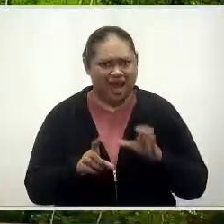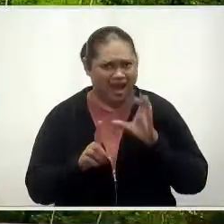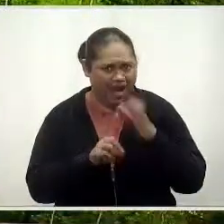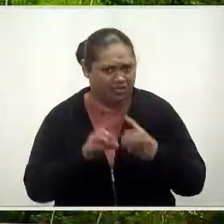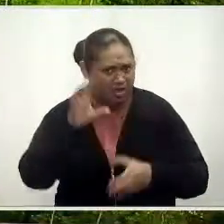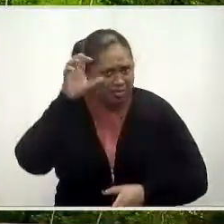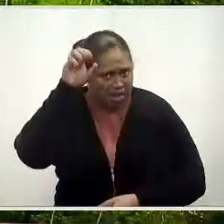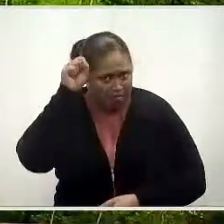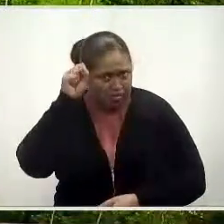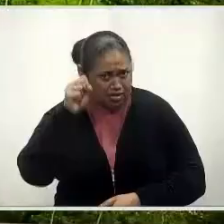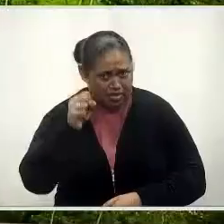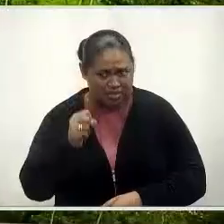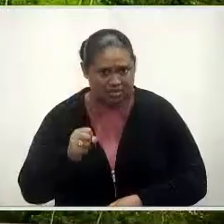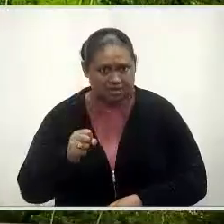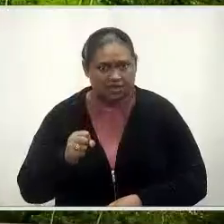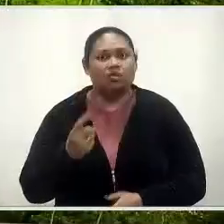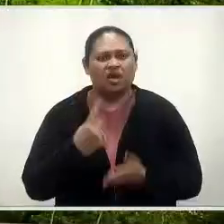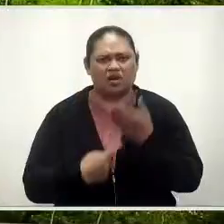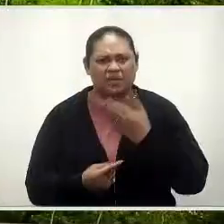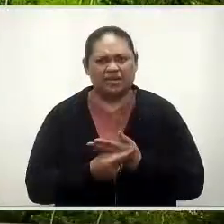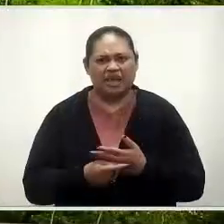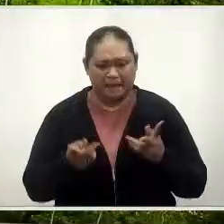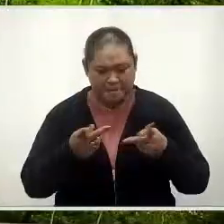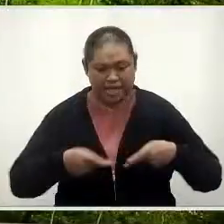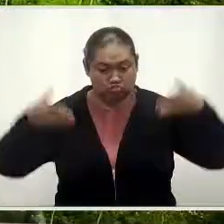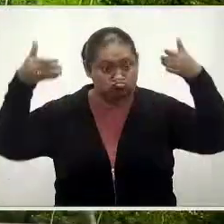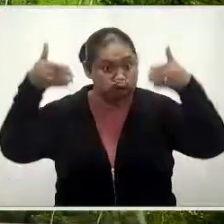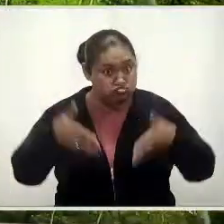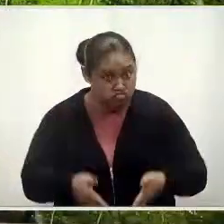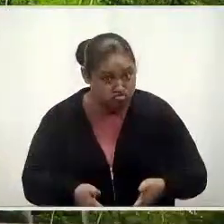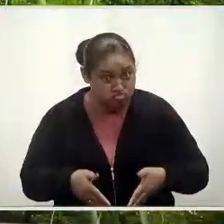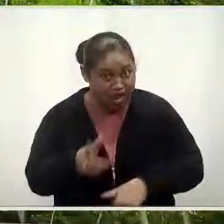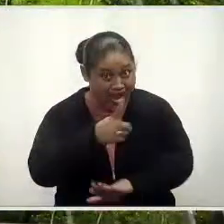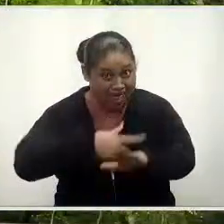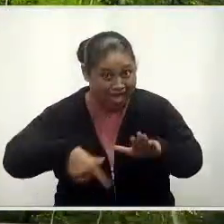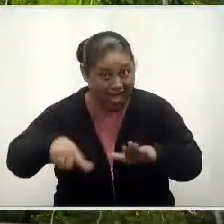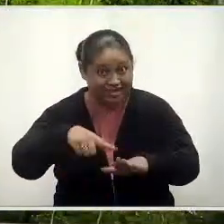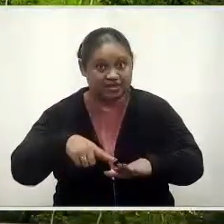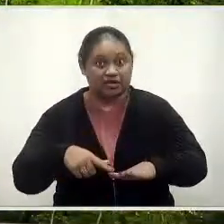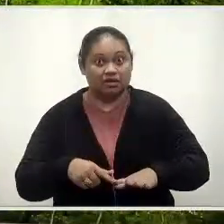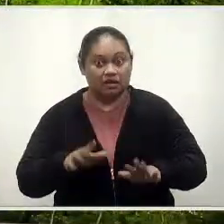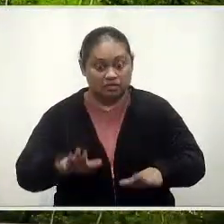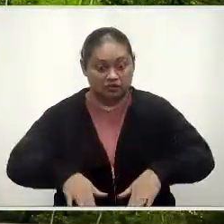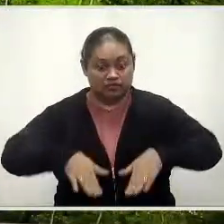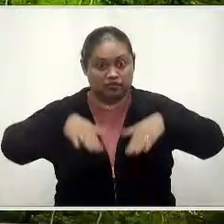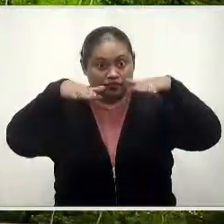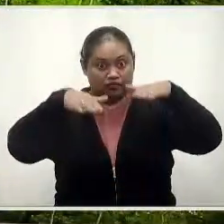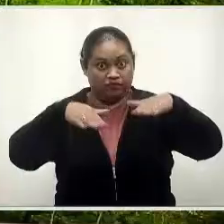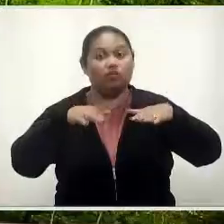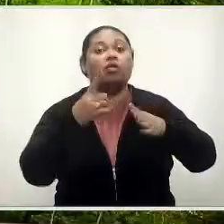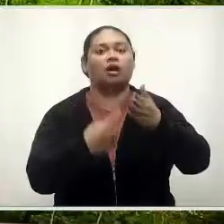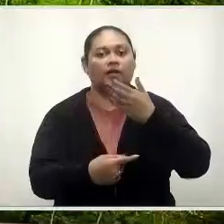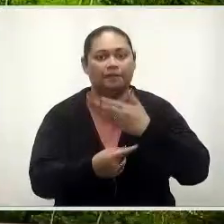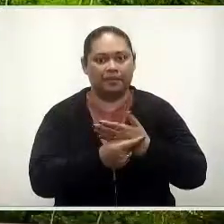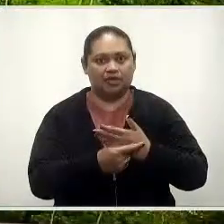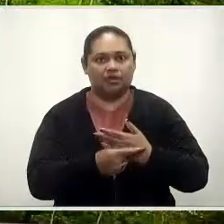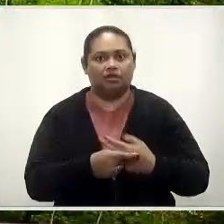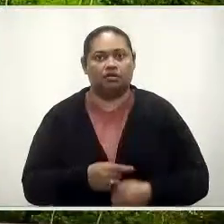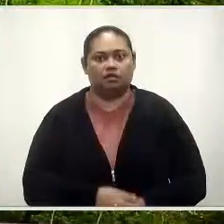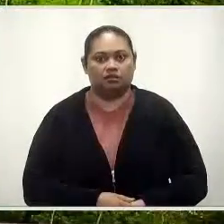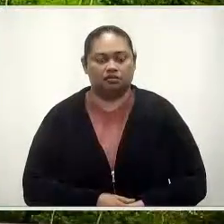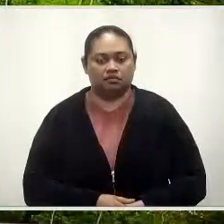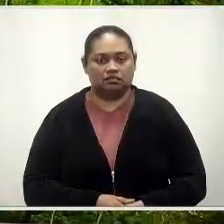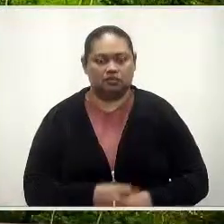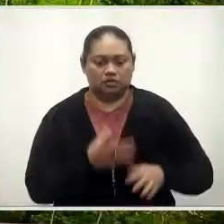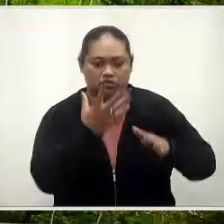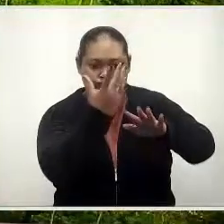Along the shoreline, a small cemetery once safely inland is being claimed by the rising tide. For 70-year-old Shania Prasad, these